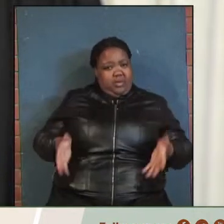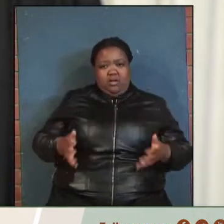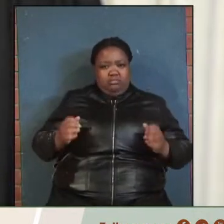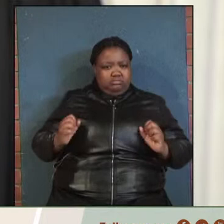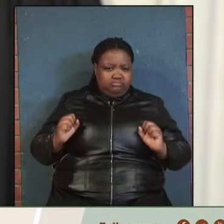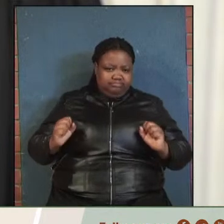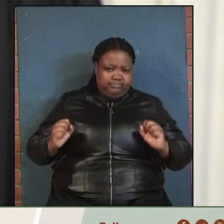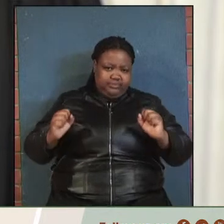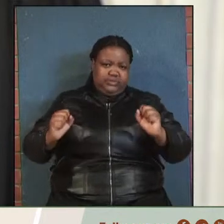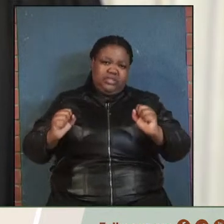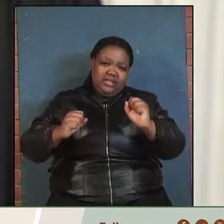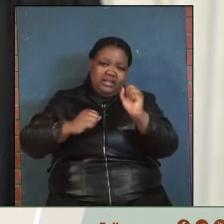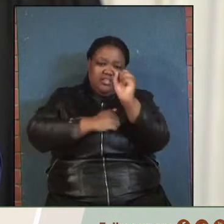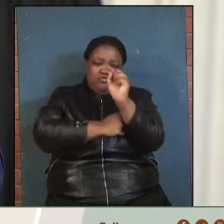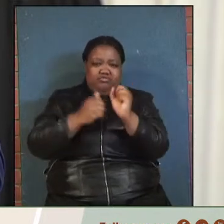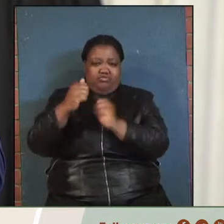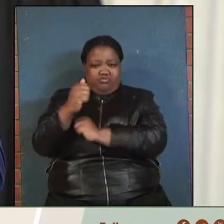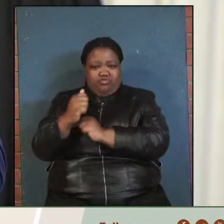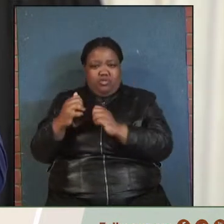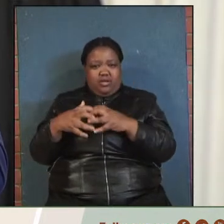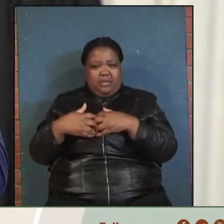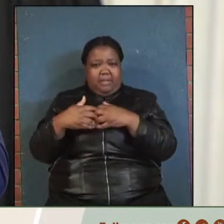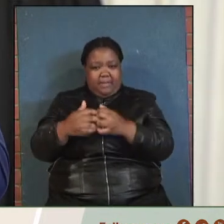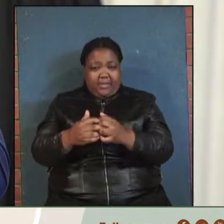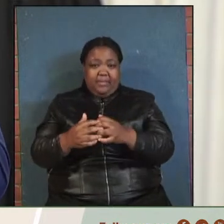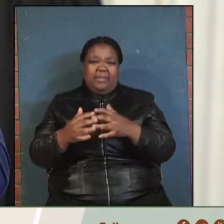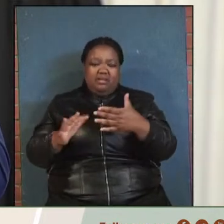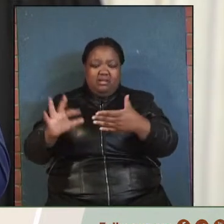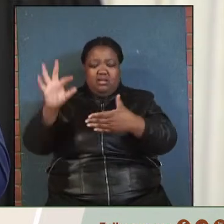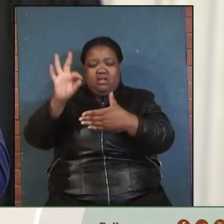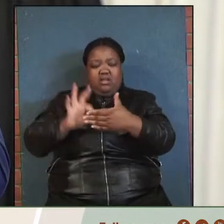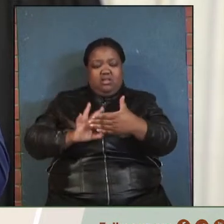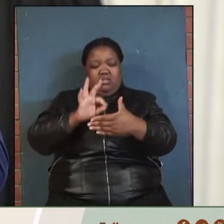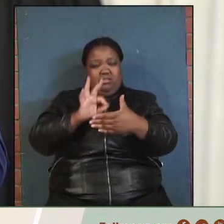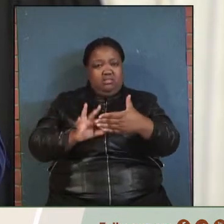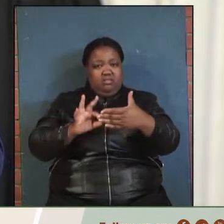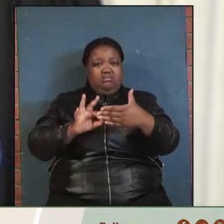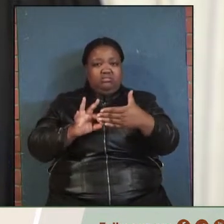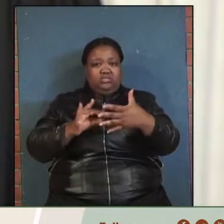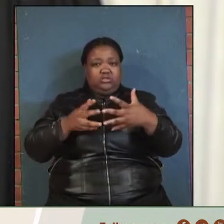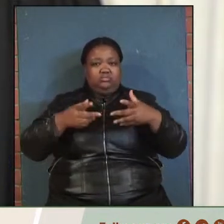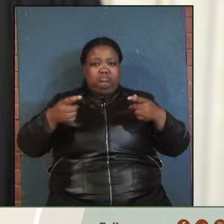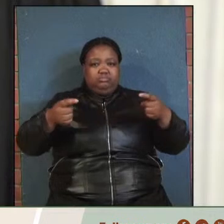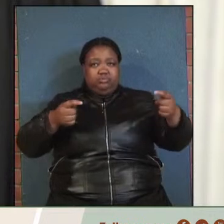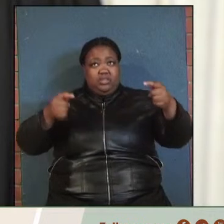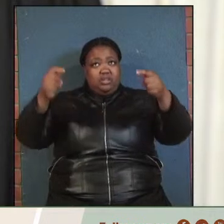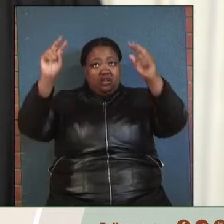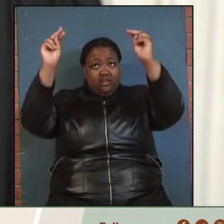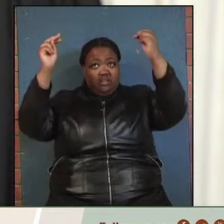is mandated to manage elections in all three spheres of government. That is your